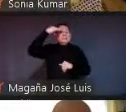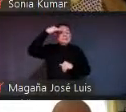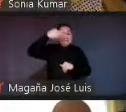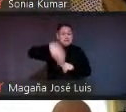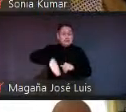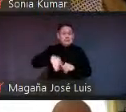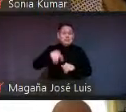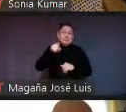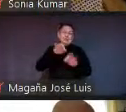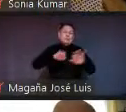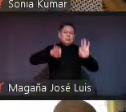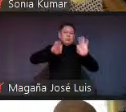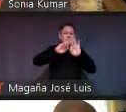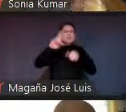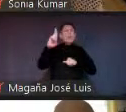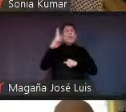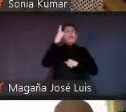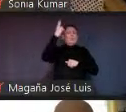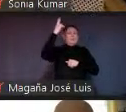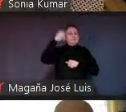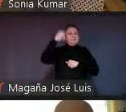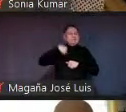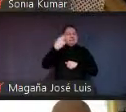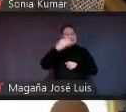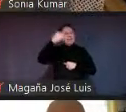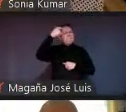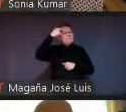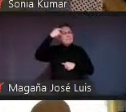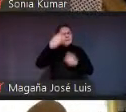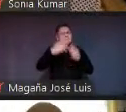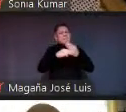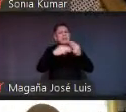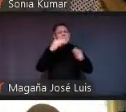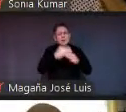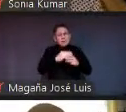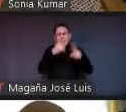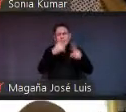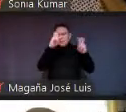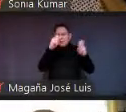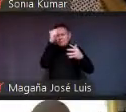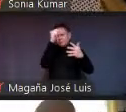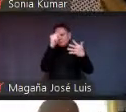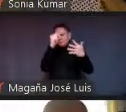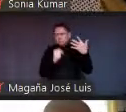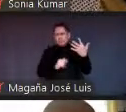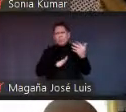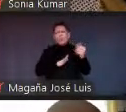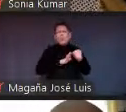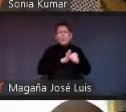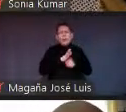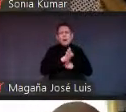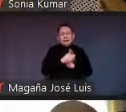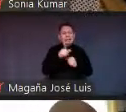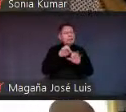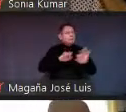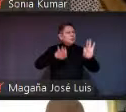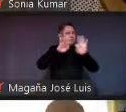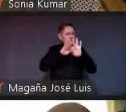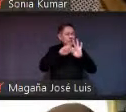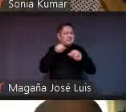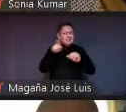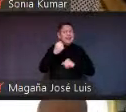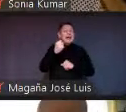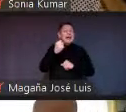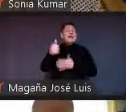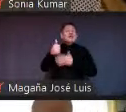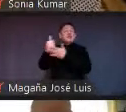curriculum is and what the key benefits of one can be. So a competency-based curriculum is one that is based on